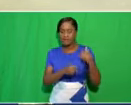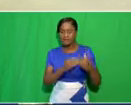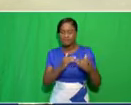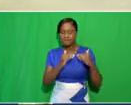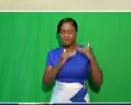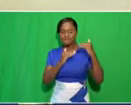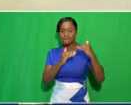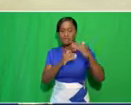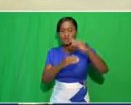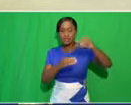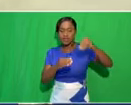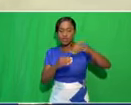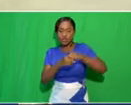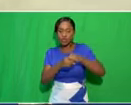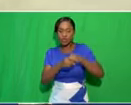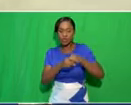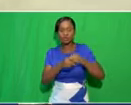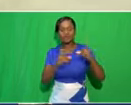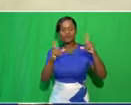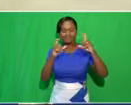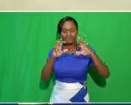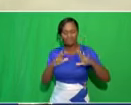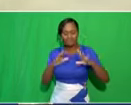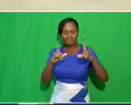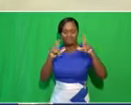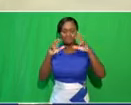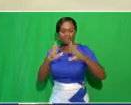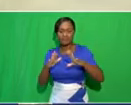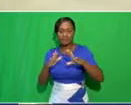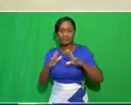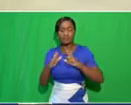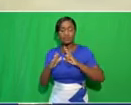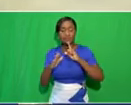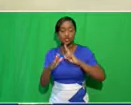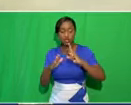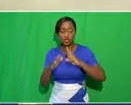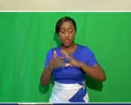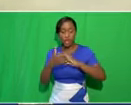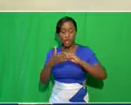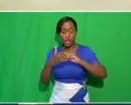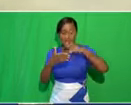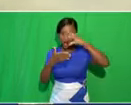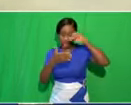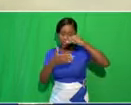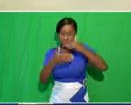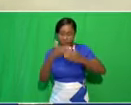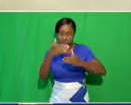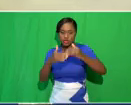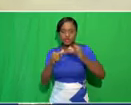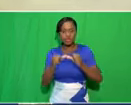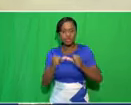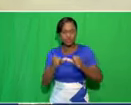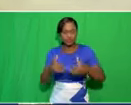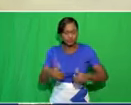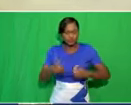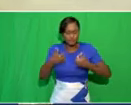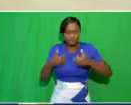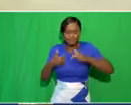to incorporate periodic assessments to allow the learning process to be steady throughout the education of the young